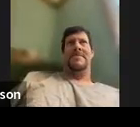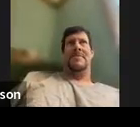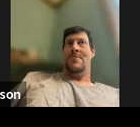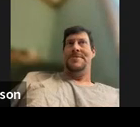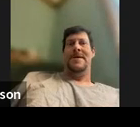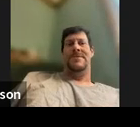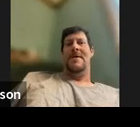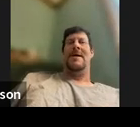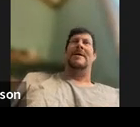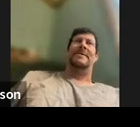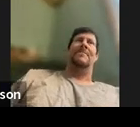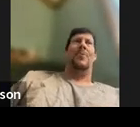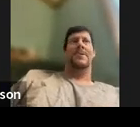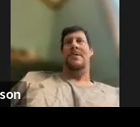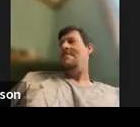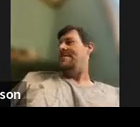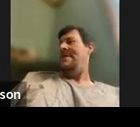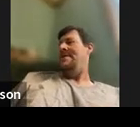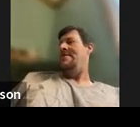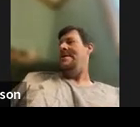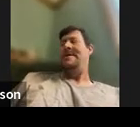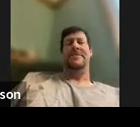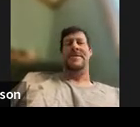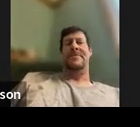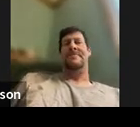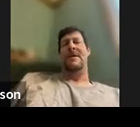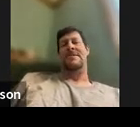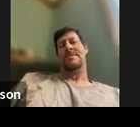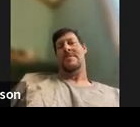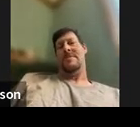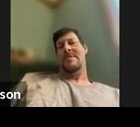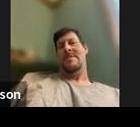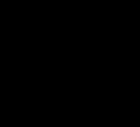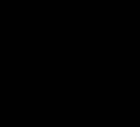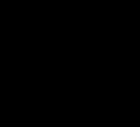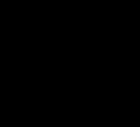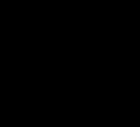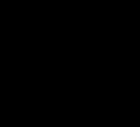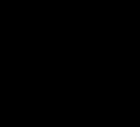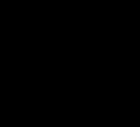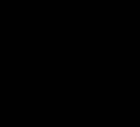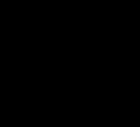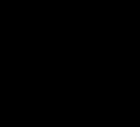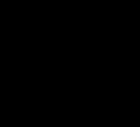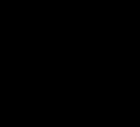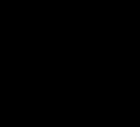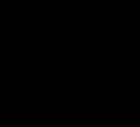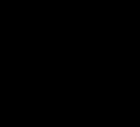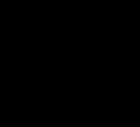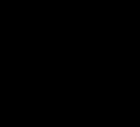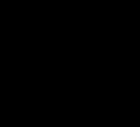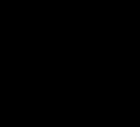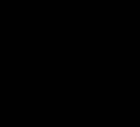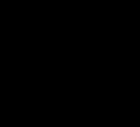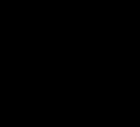active on the stage. So I'd like to get more so maybe I'll reach out to matters. Yeah, it looks like it might be helpful, but